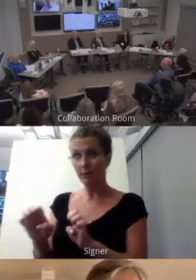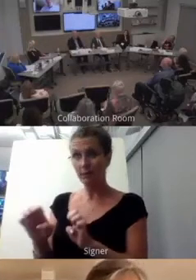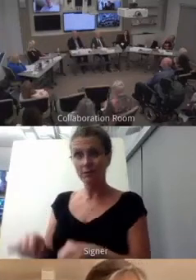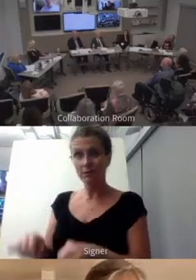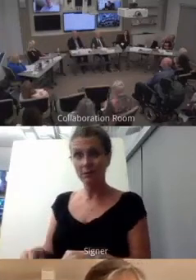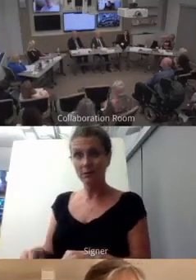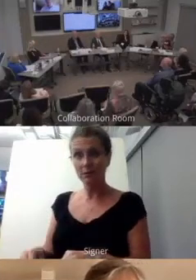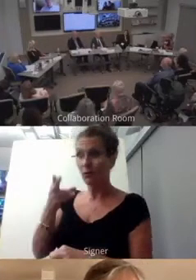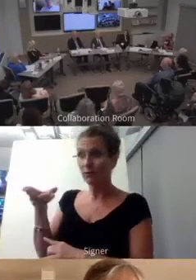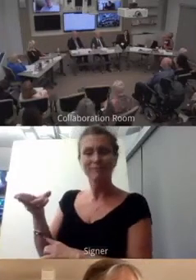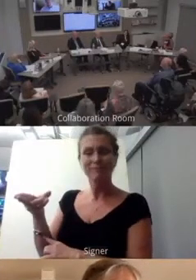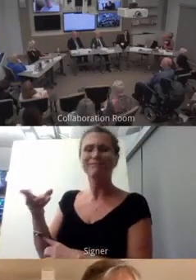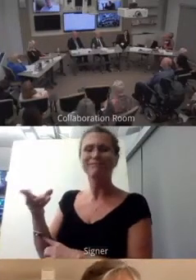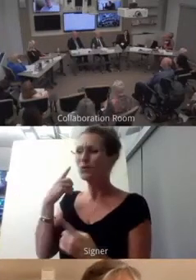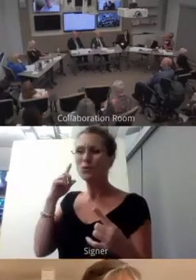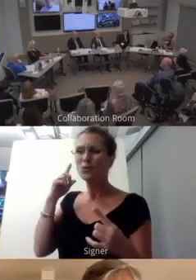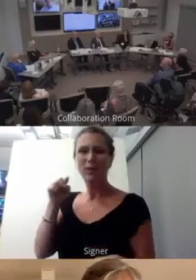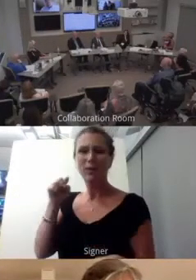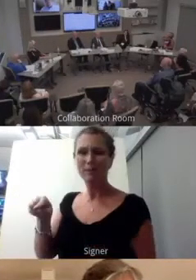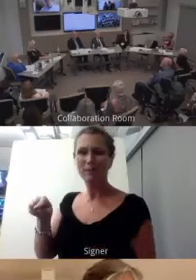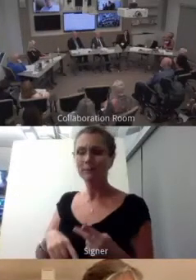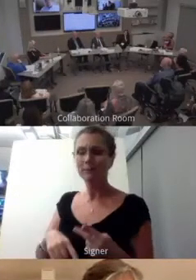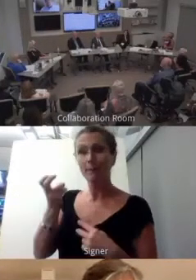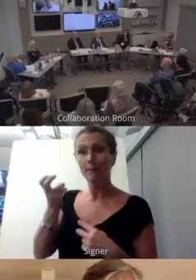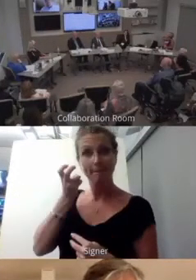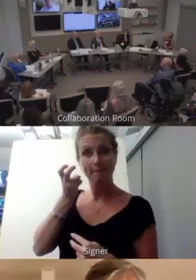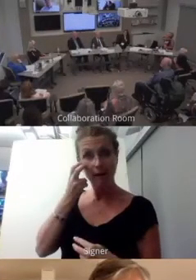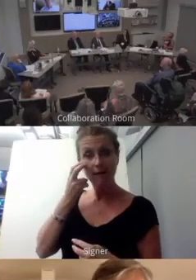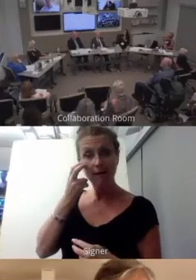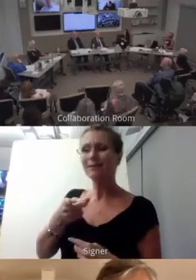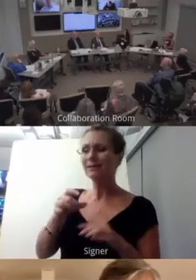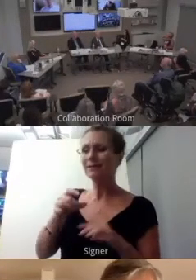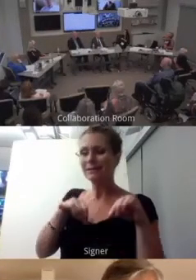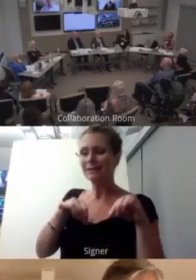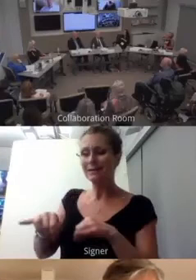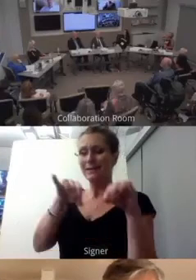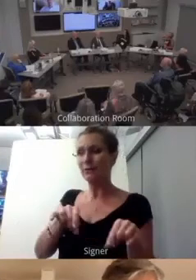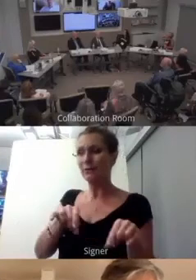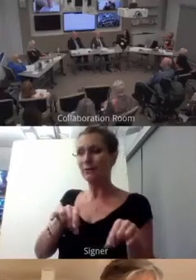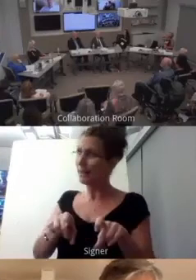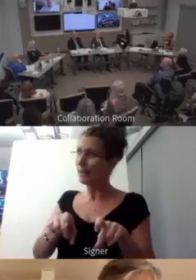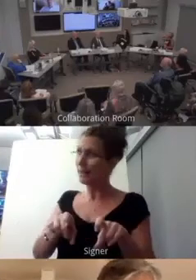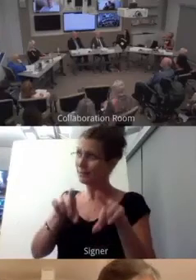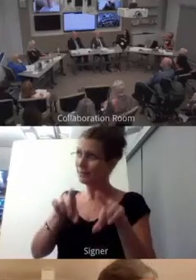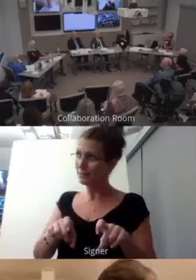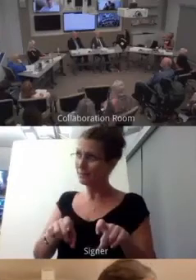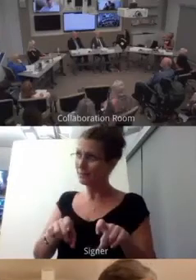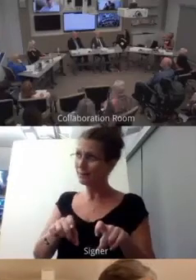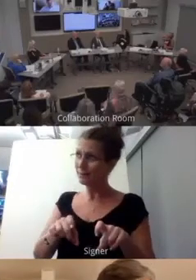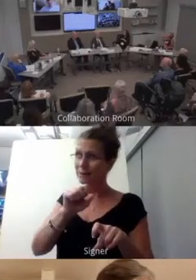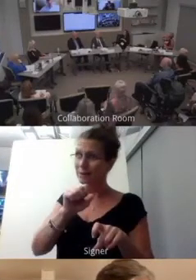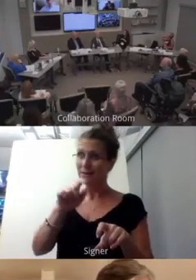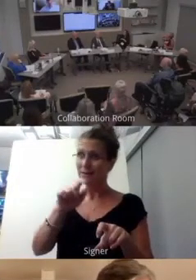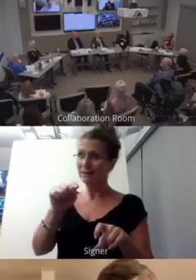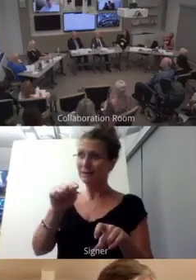had difficulty with the standardized tests that were the gateway to our colleges and